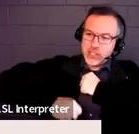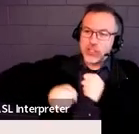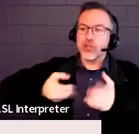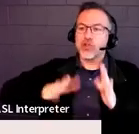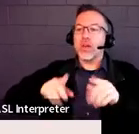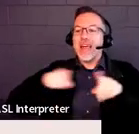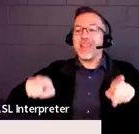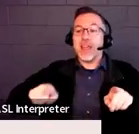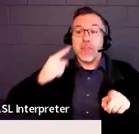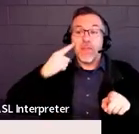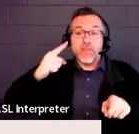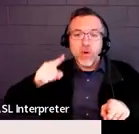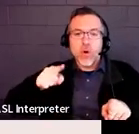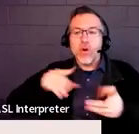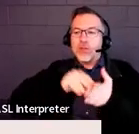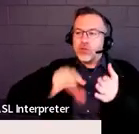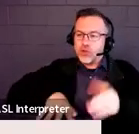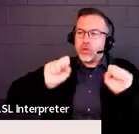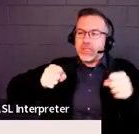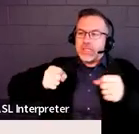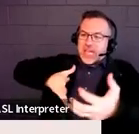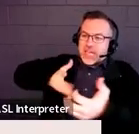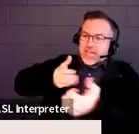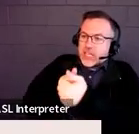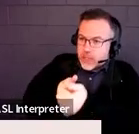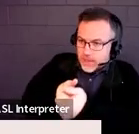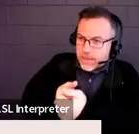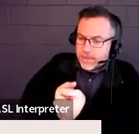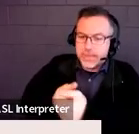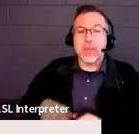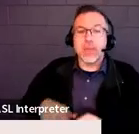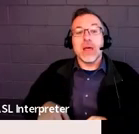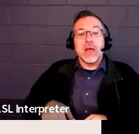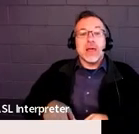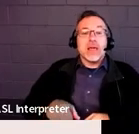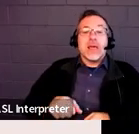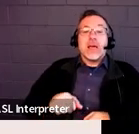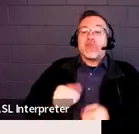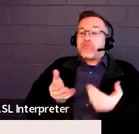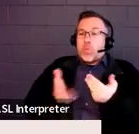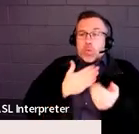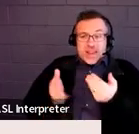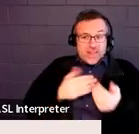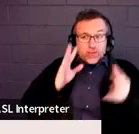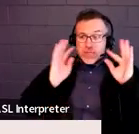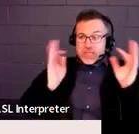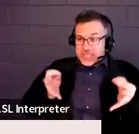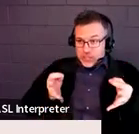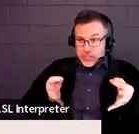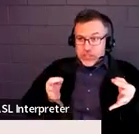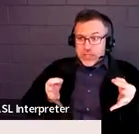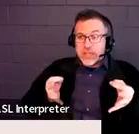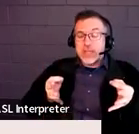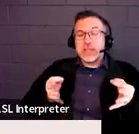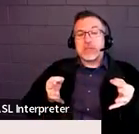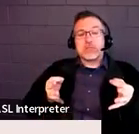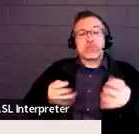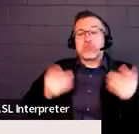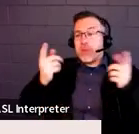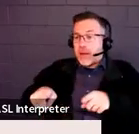way of looking at it. And it's not the only way to look at it. Remember, whatever decision is made as far as